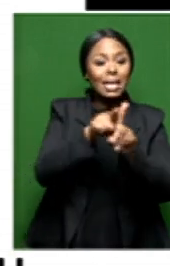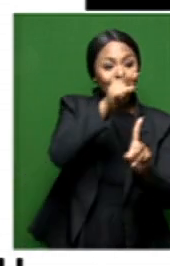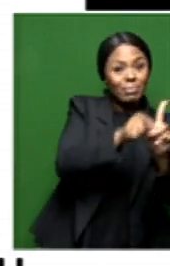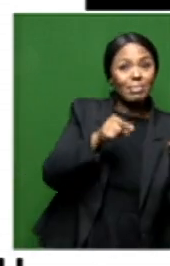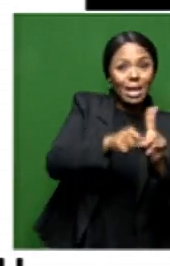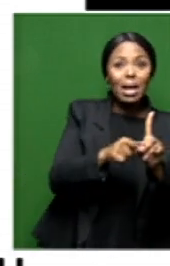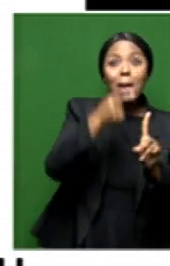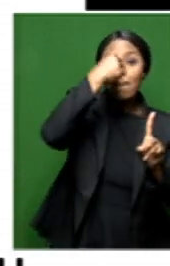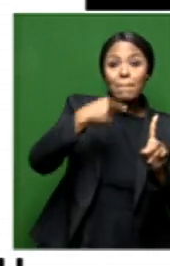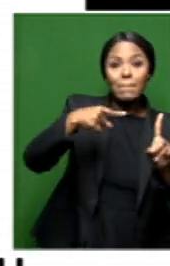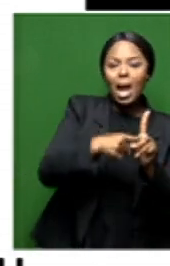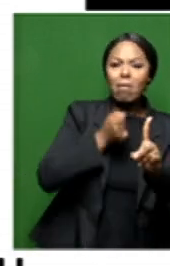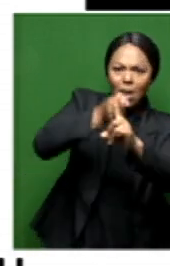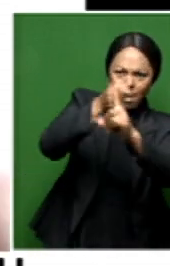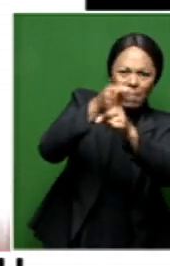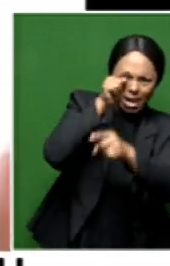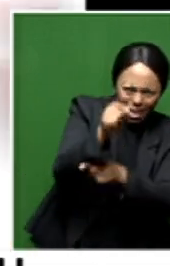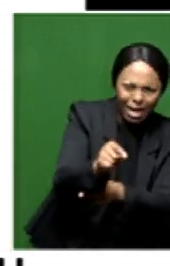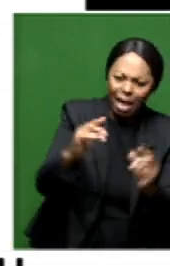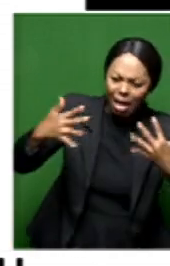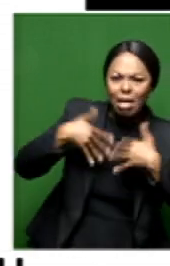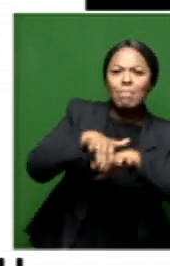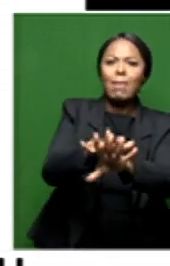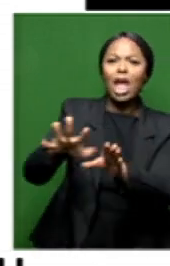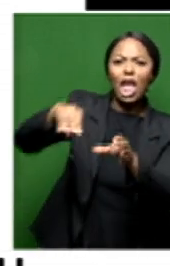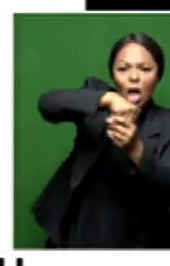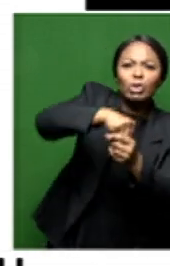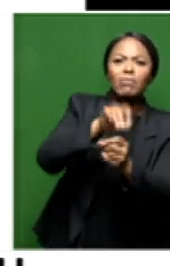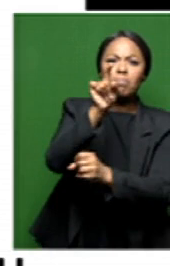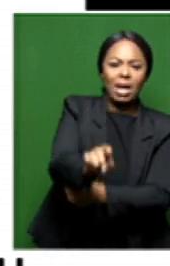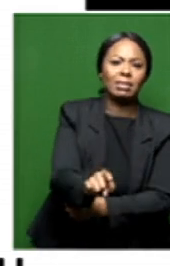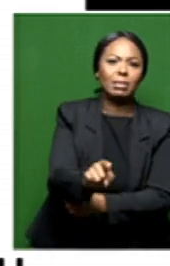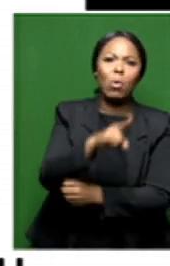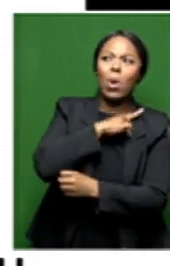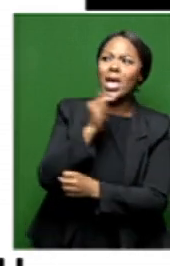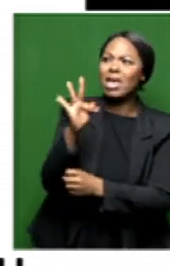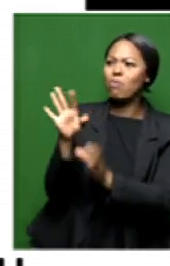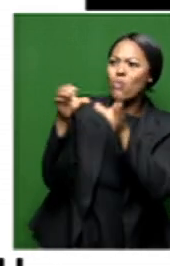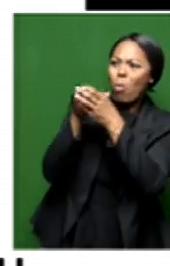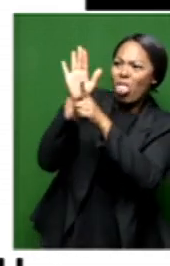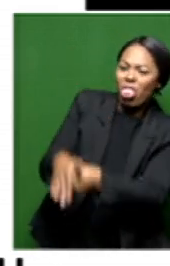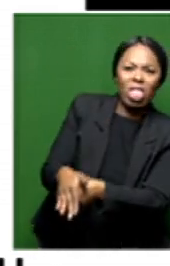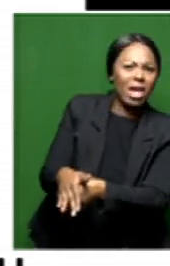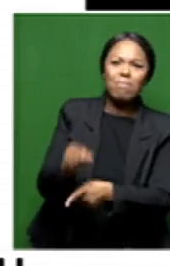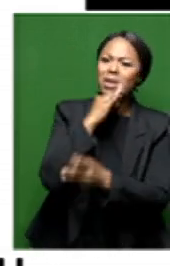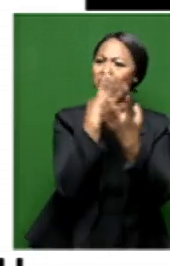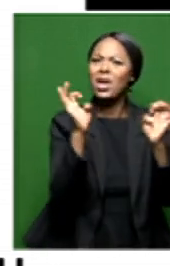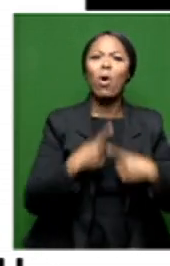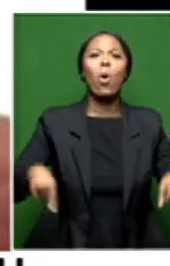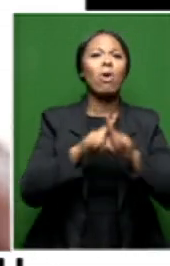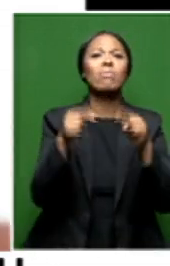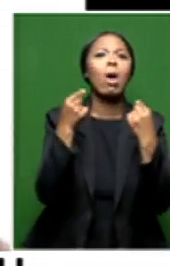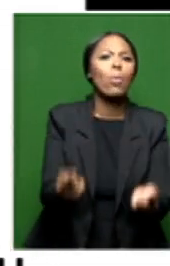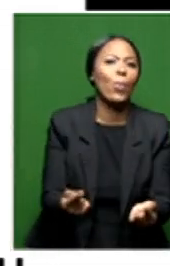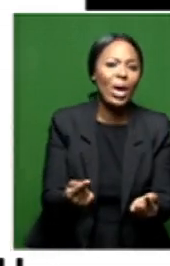Archbishop Desmond Tutu advocated. So as long as the rights of others are actually oppressed and trenched upon, we will not be free. As